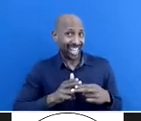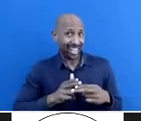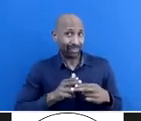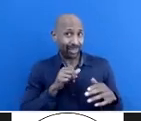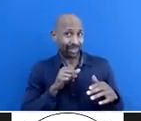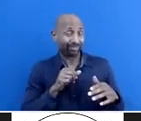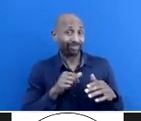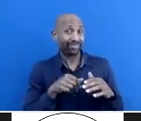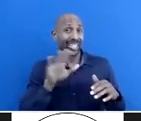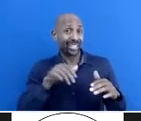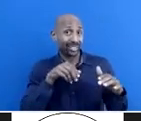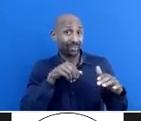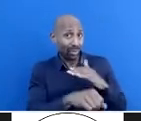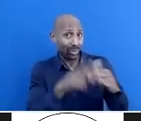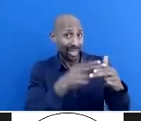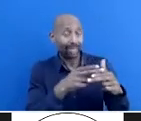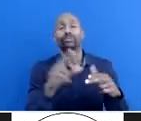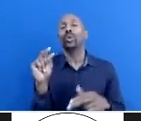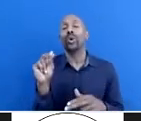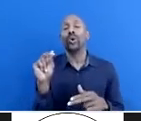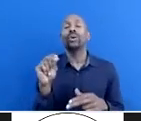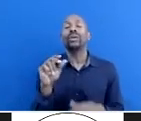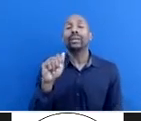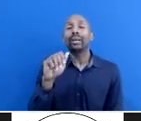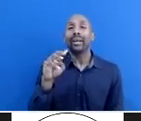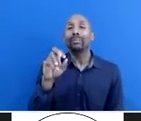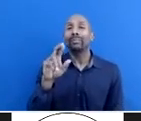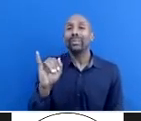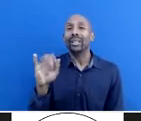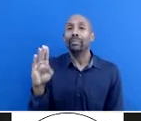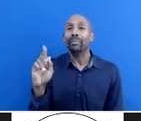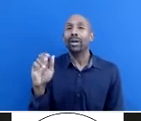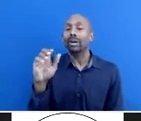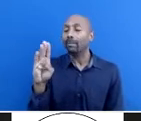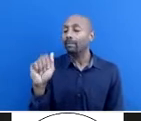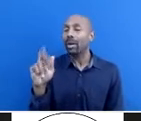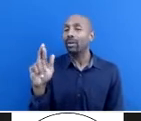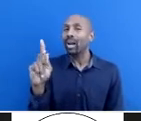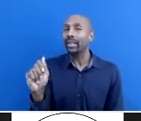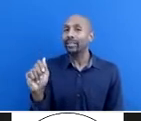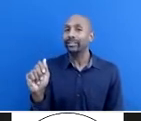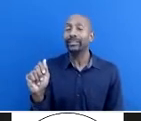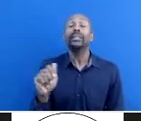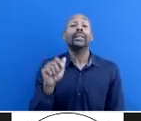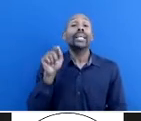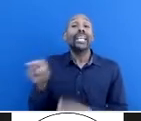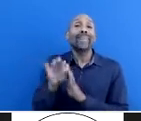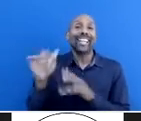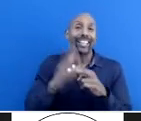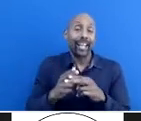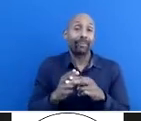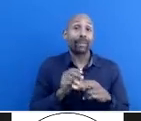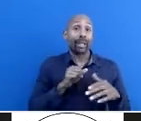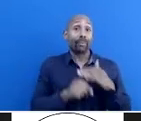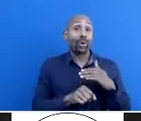name, Amiri Baraka. He was born as LeRoi Jones. This is a name that he chose for himself. And one of the themes that